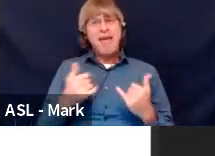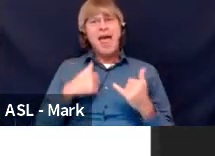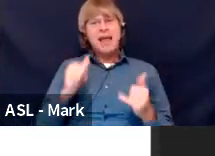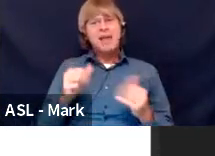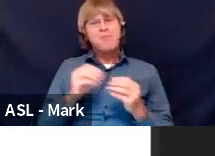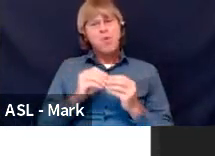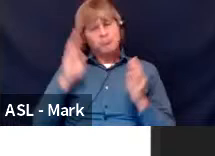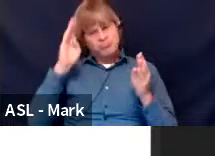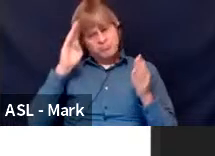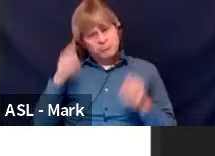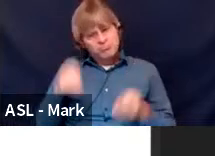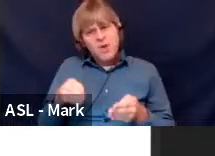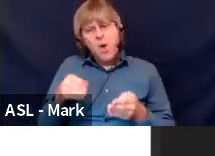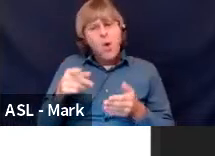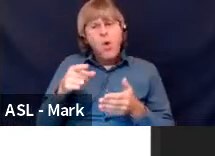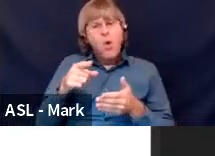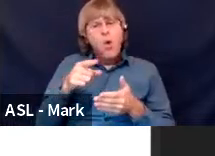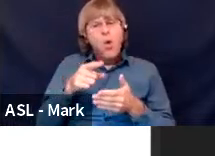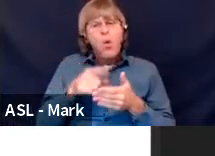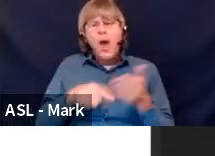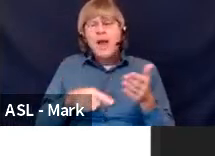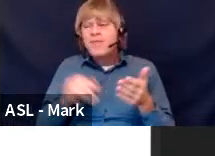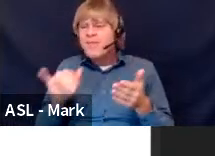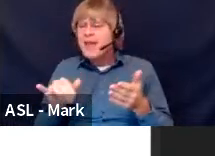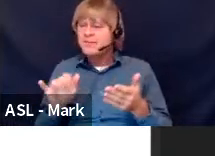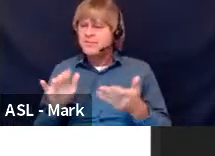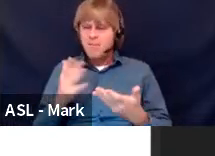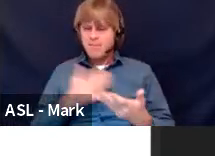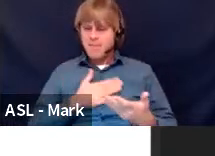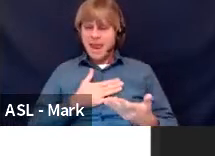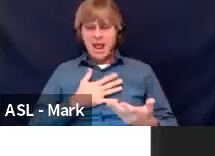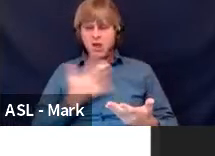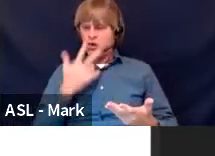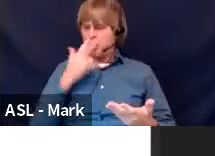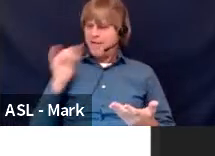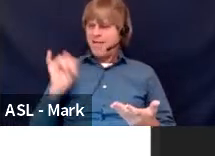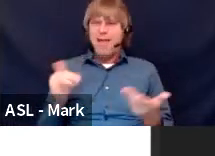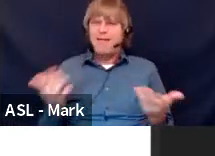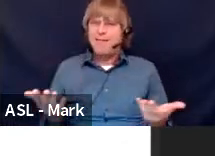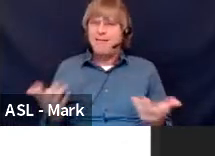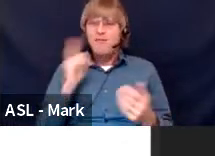just think about, what does something for me even look like?